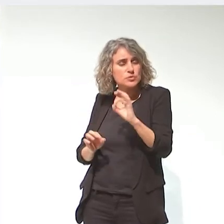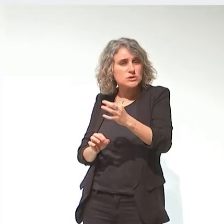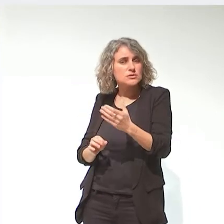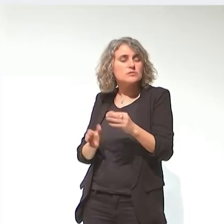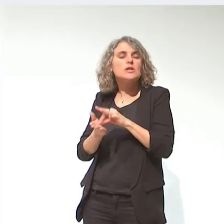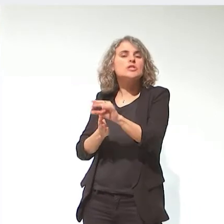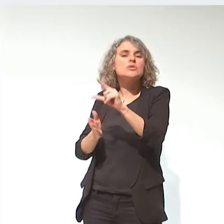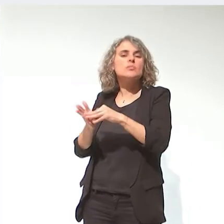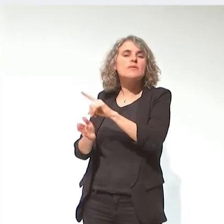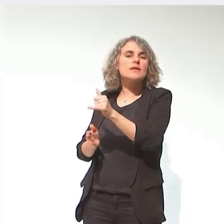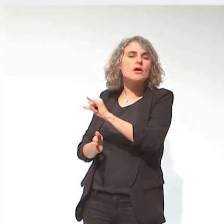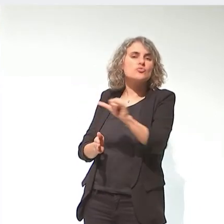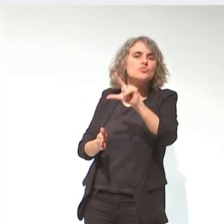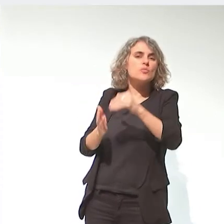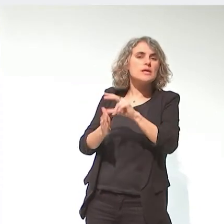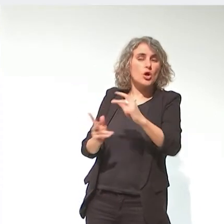can you tell us about the